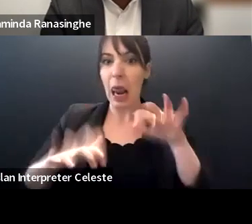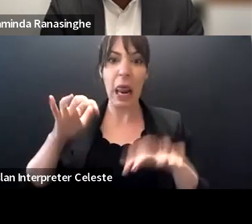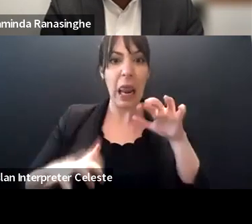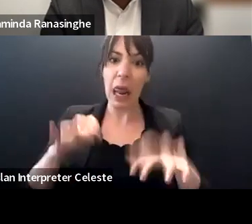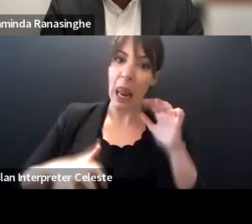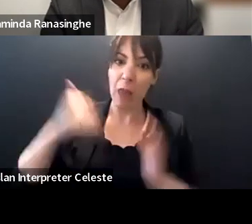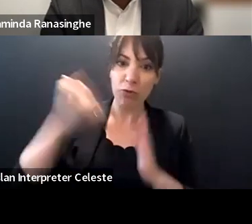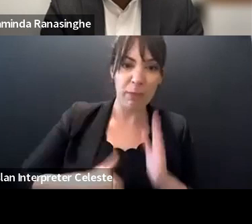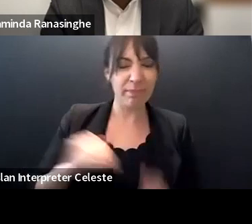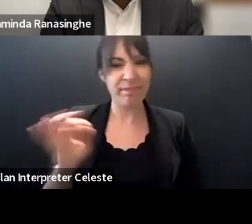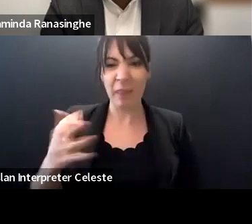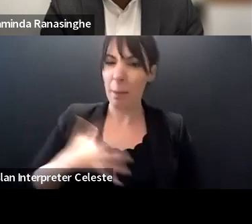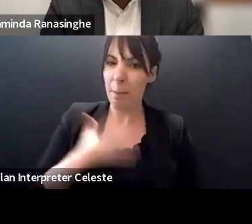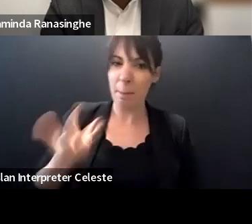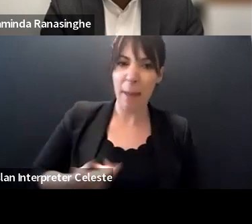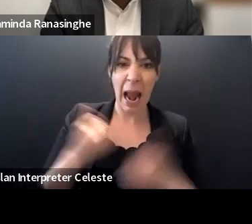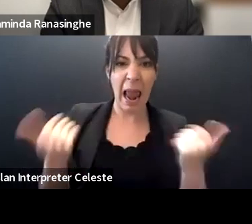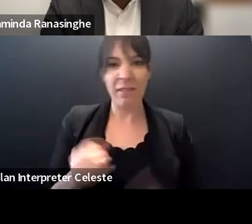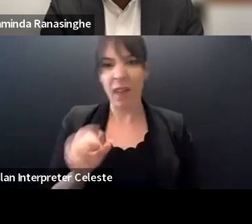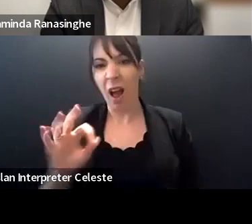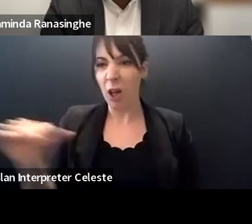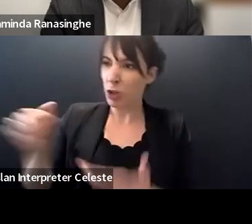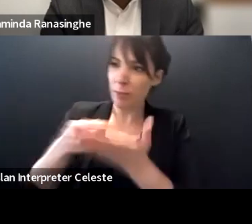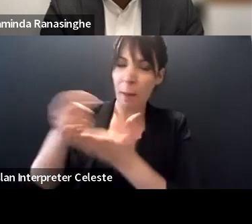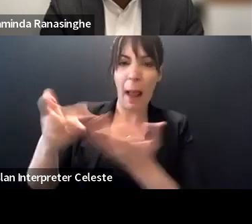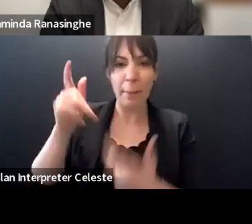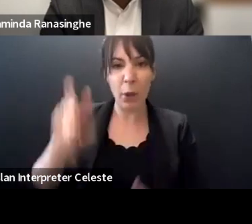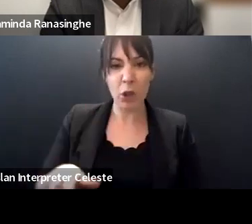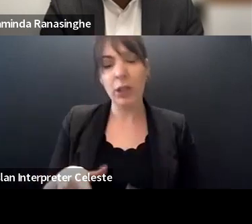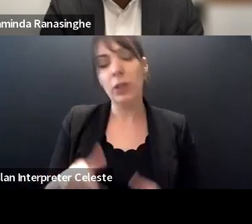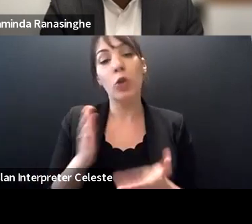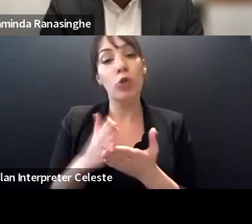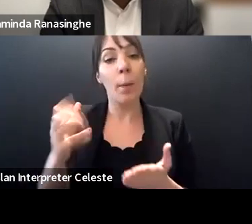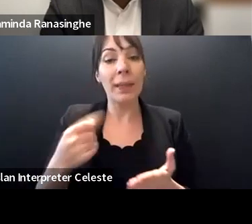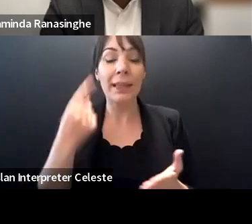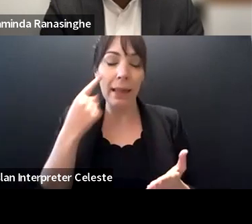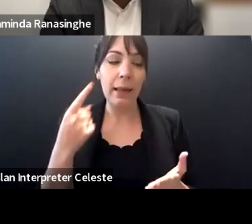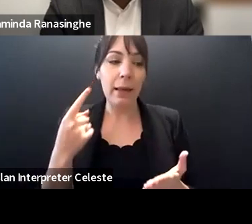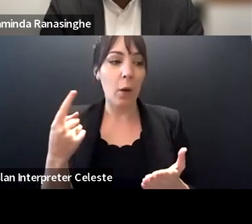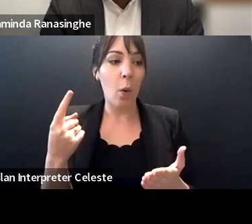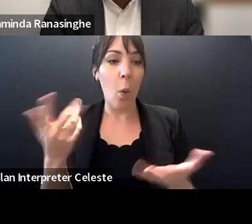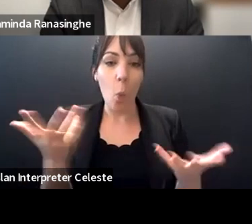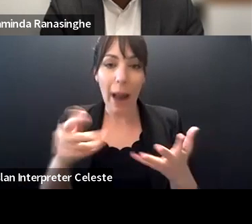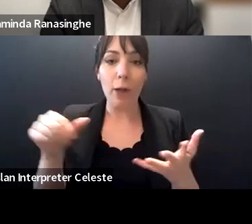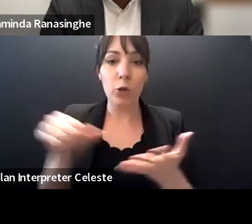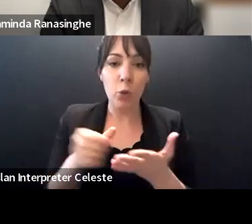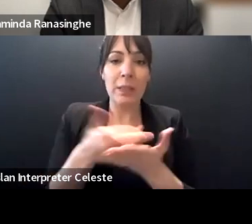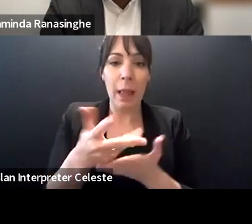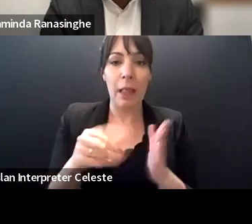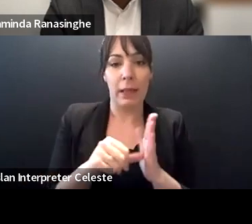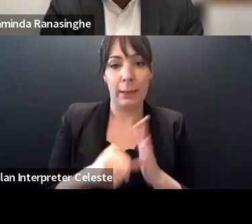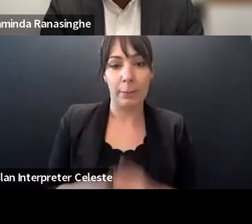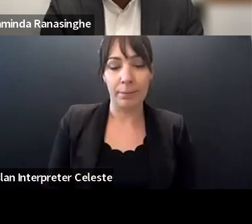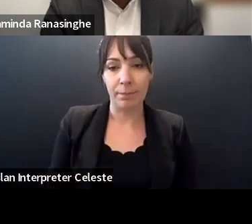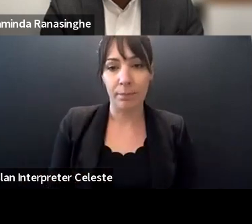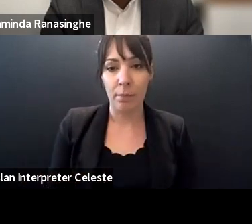at the rate of pay I'm on, when maybe we can get some other people? You know, where's the value best spent and time best spent within institutions? And quite often the things